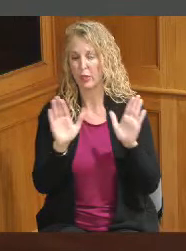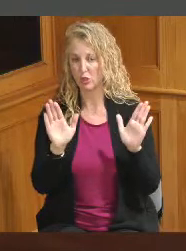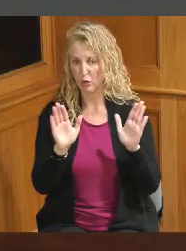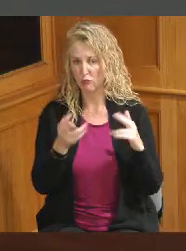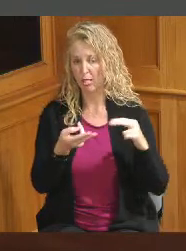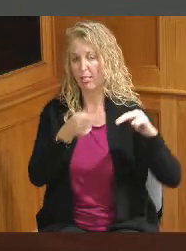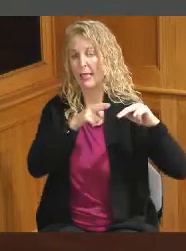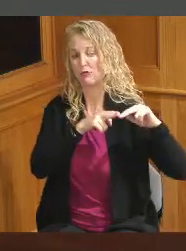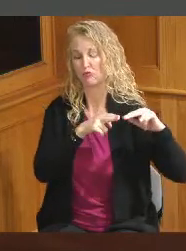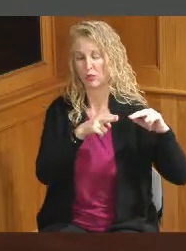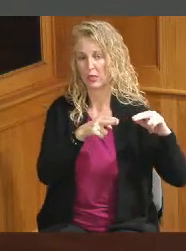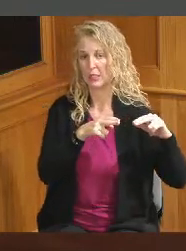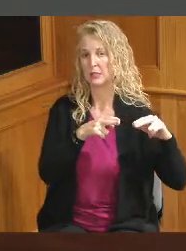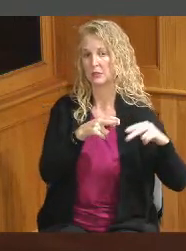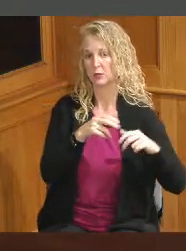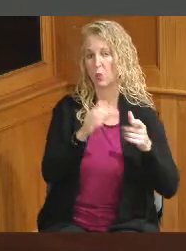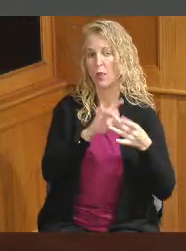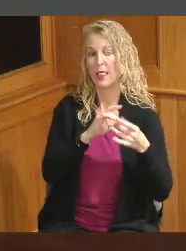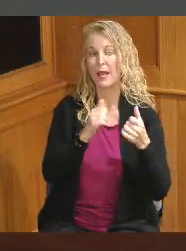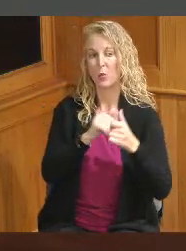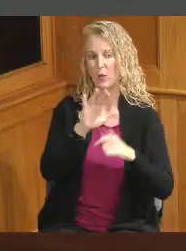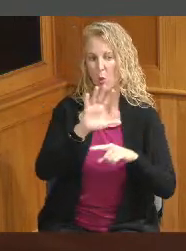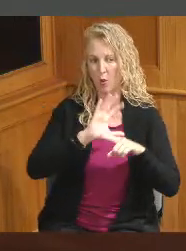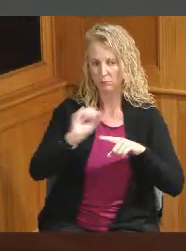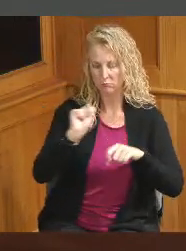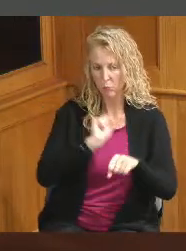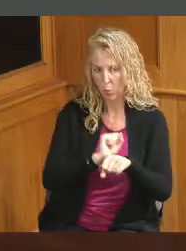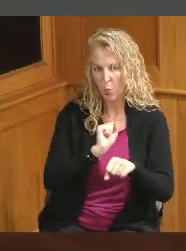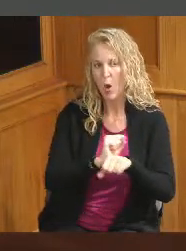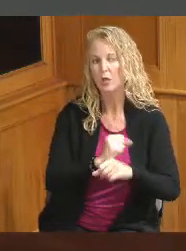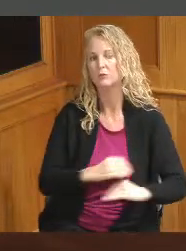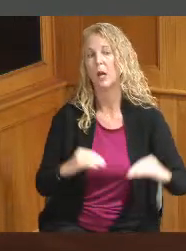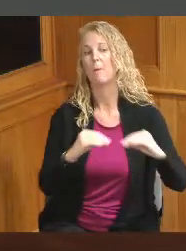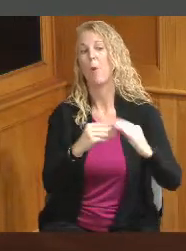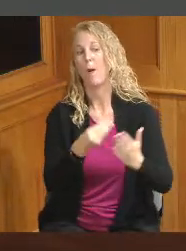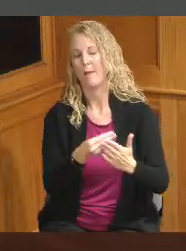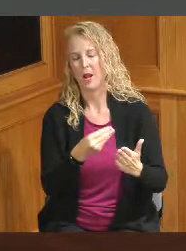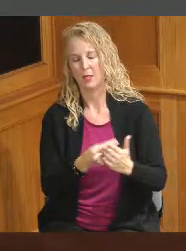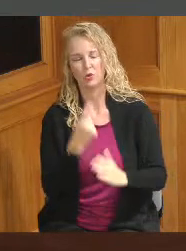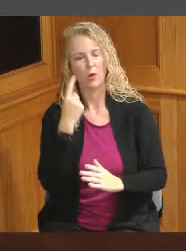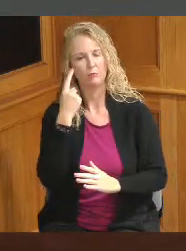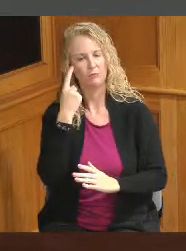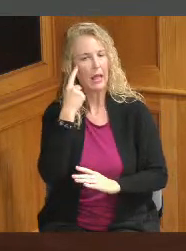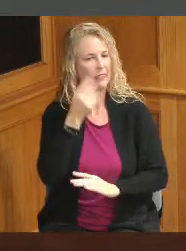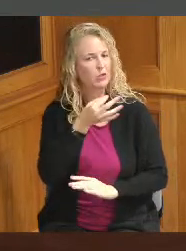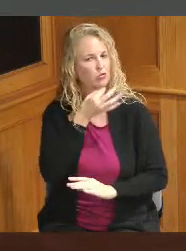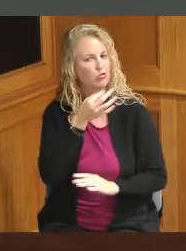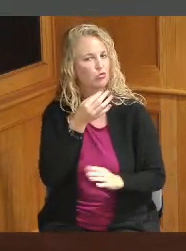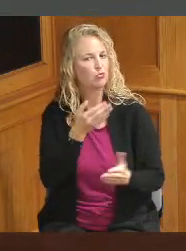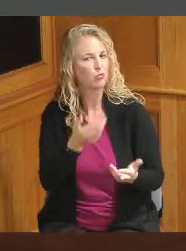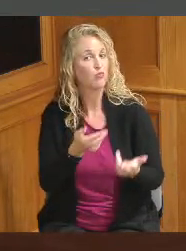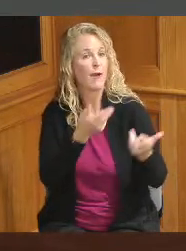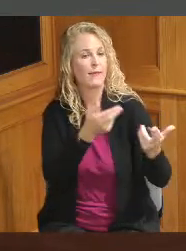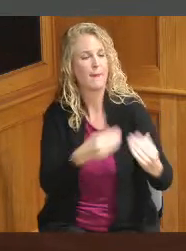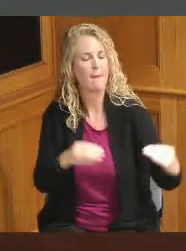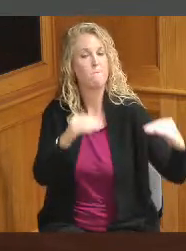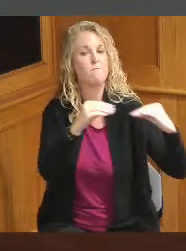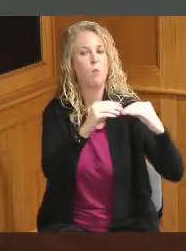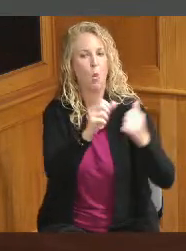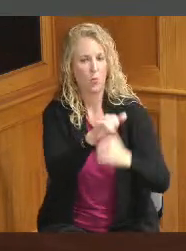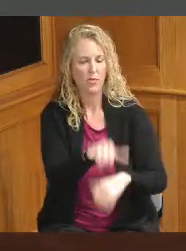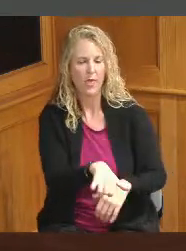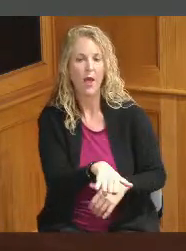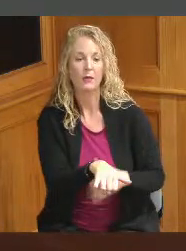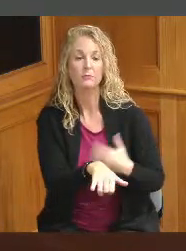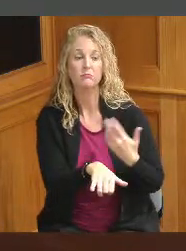increase subject to a pay for performance. We'd like to, and I think you'll be seeing a recommendation from the administration to start moving a little bit more in that